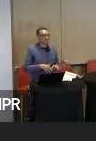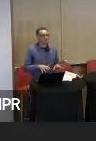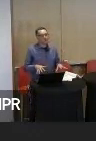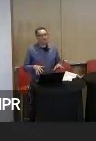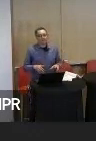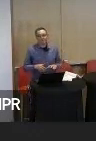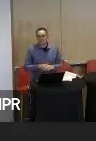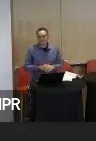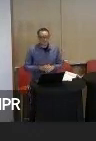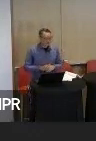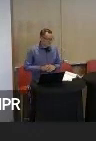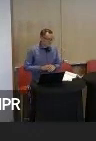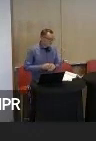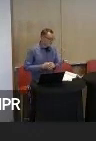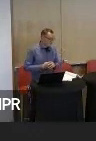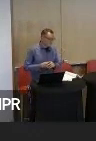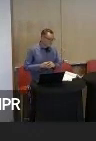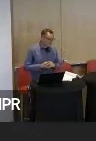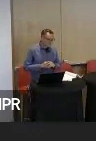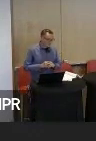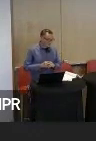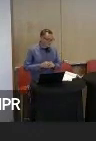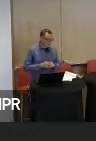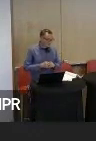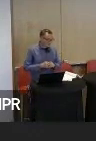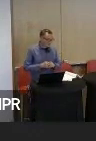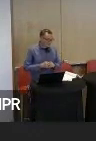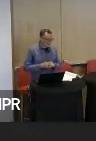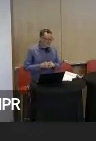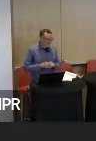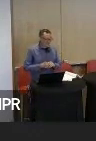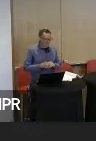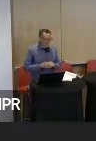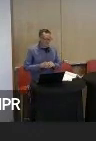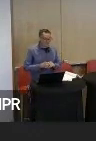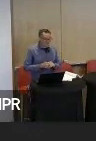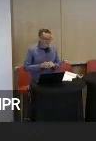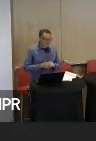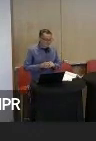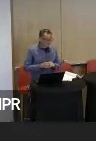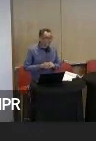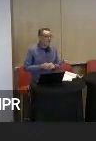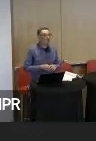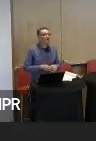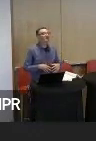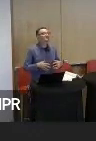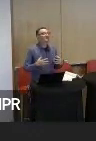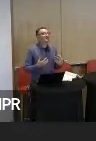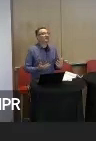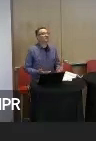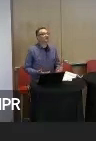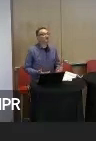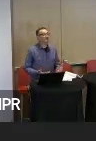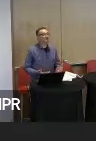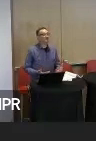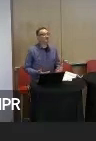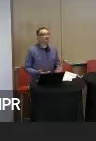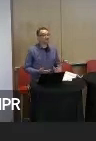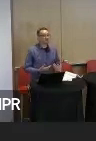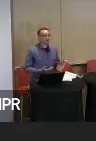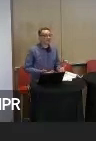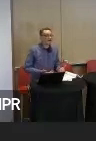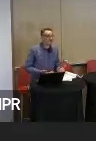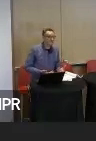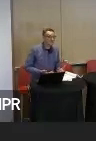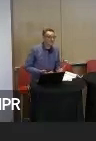it to like Google Maps for blind people. You basically are using a search bar to enter